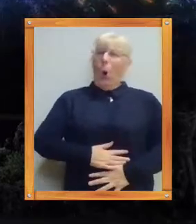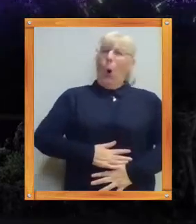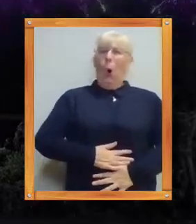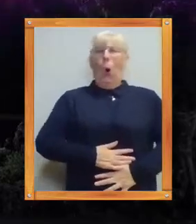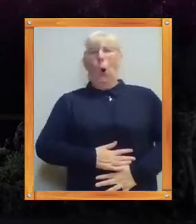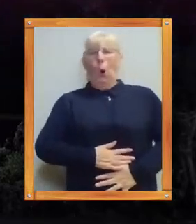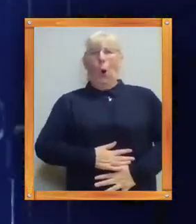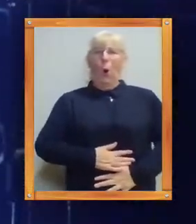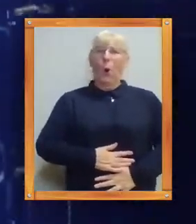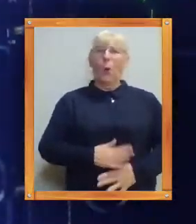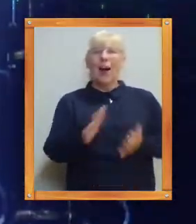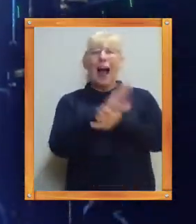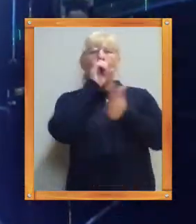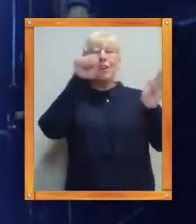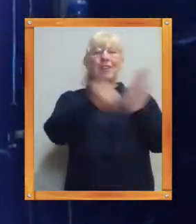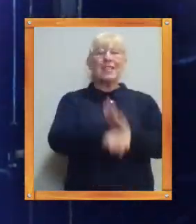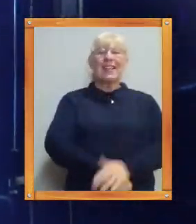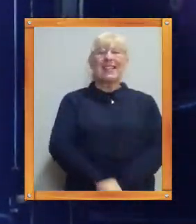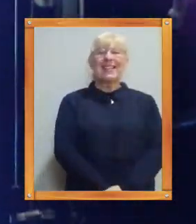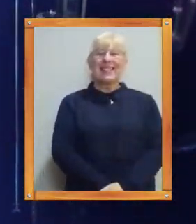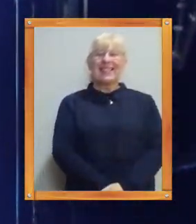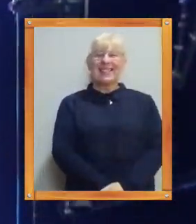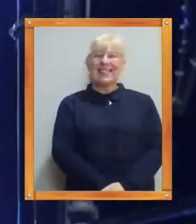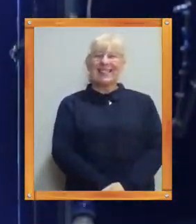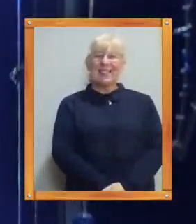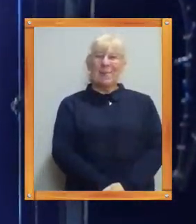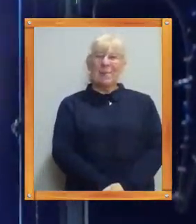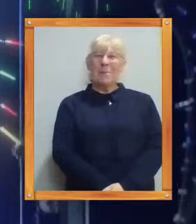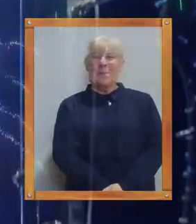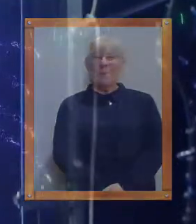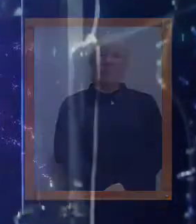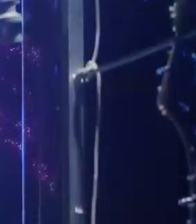Happy Christmas! Merry Christmas!